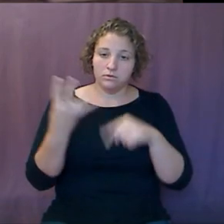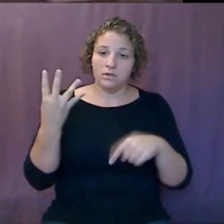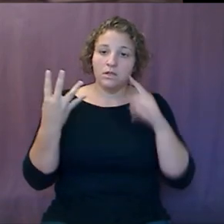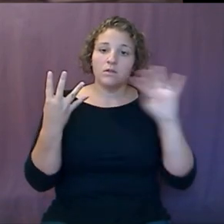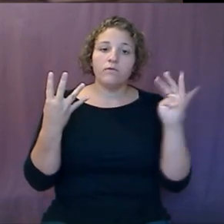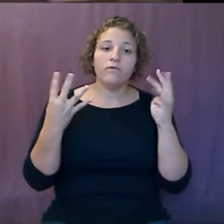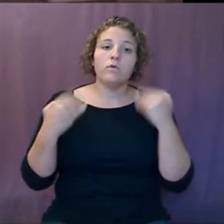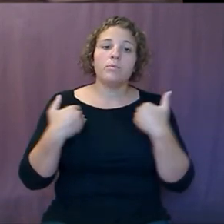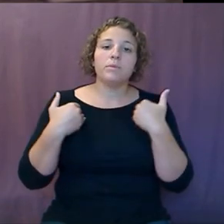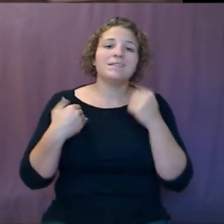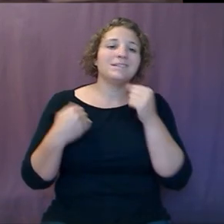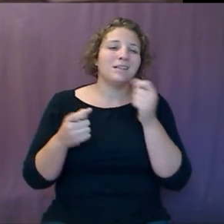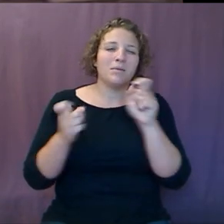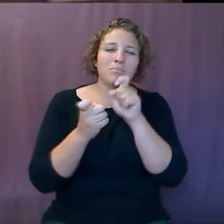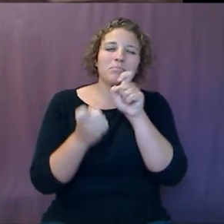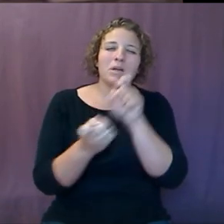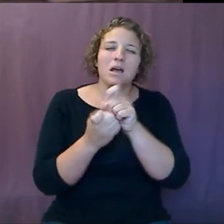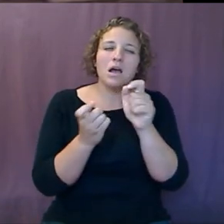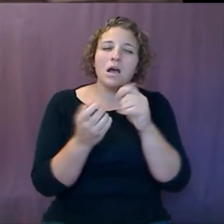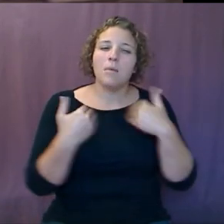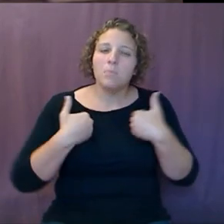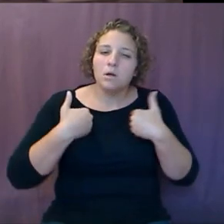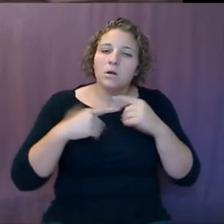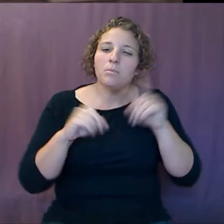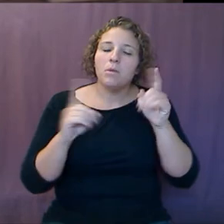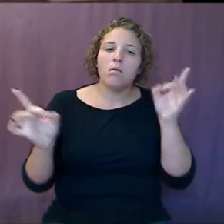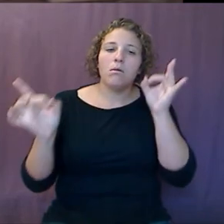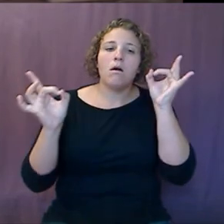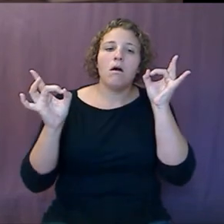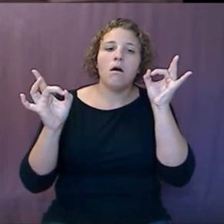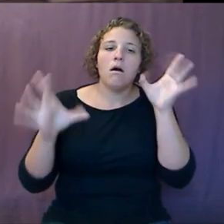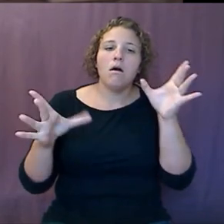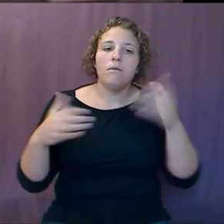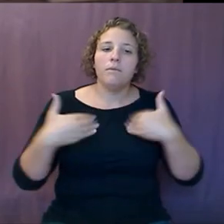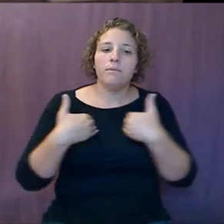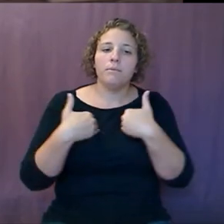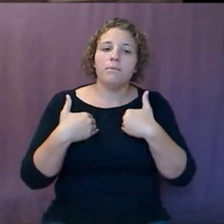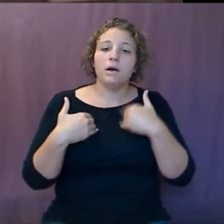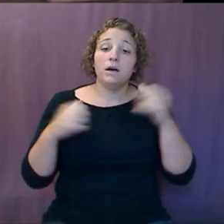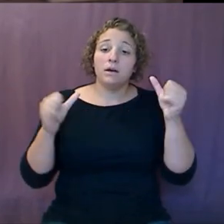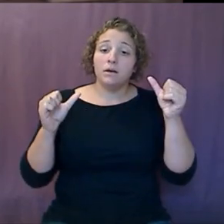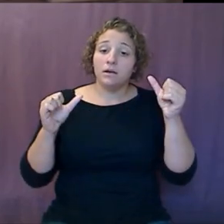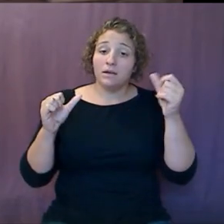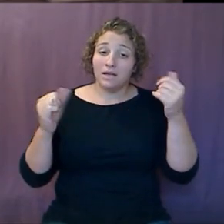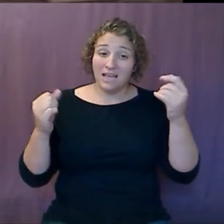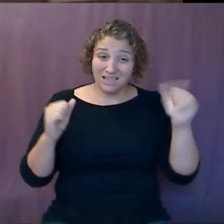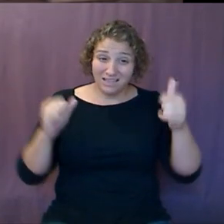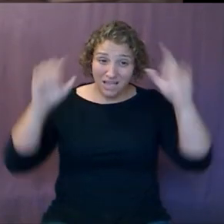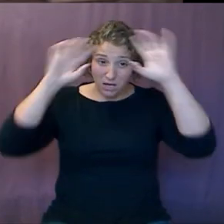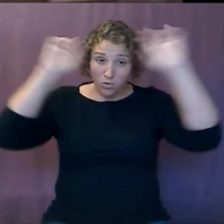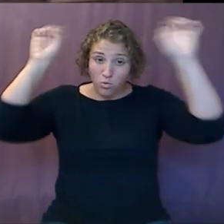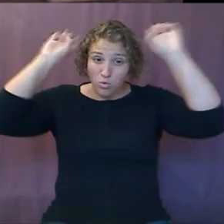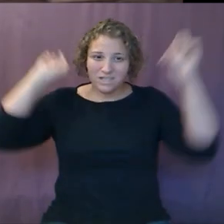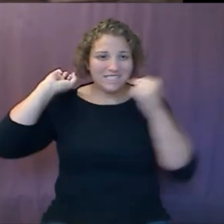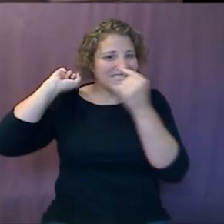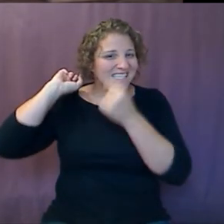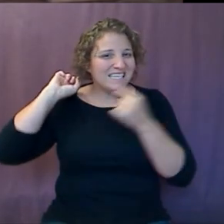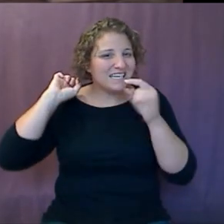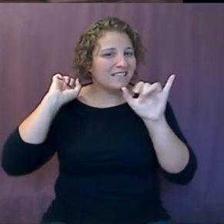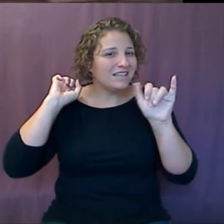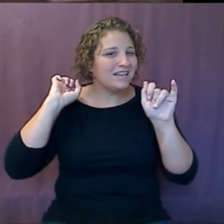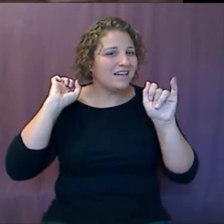described really as any individual animal but just this horrific looking creature that had ten horns that had teeth of iron and claws